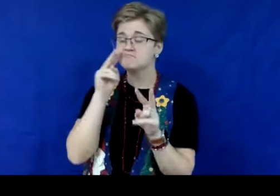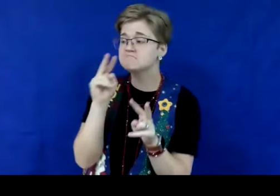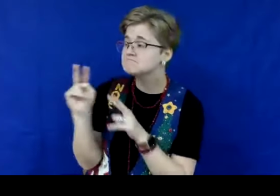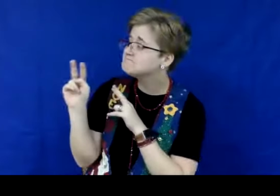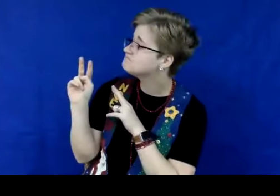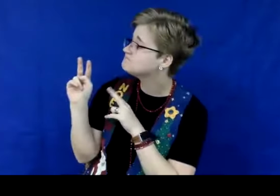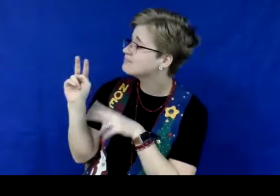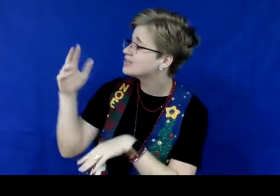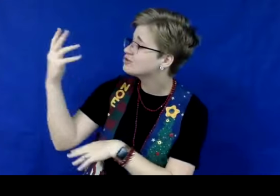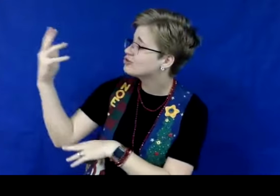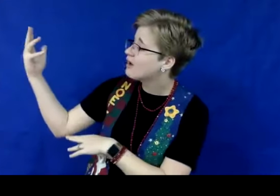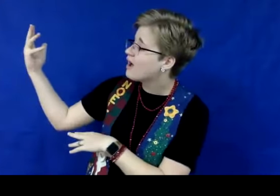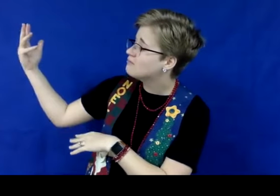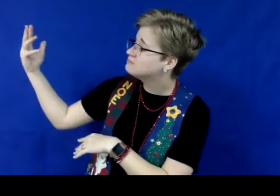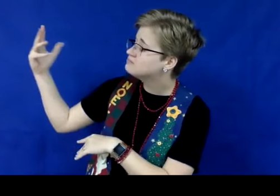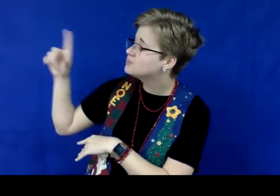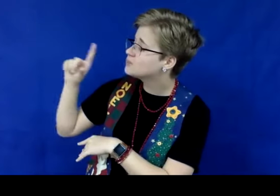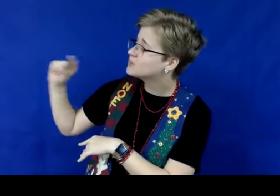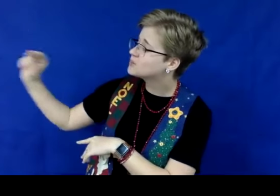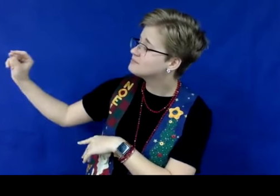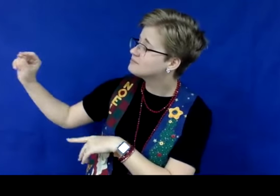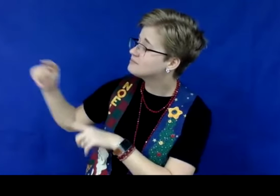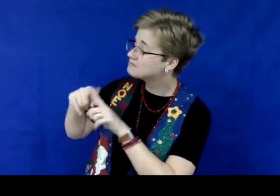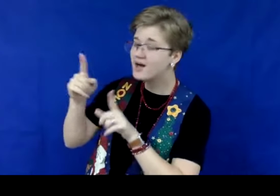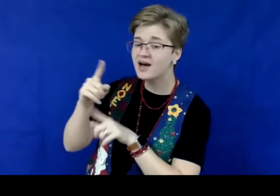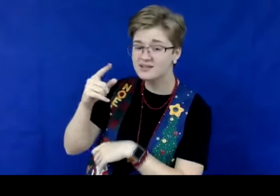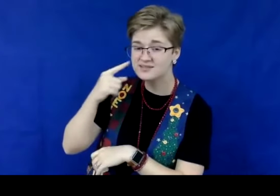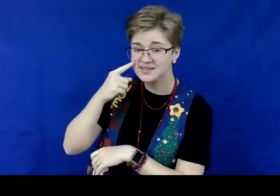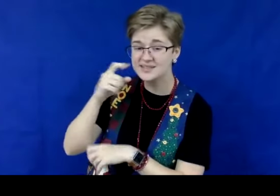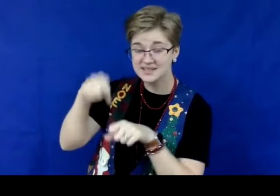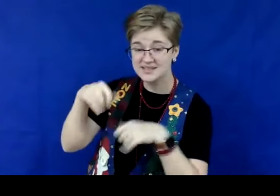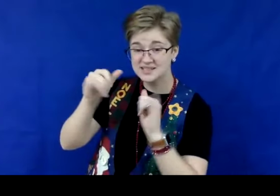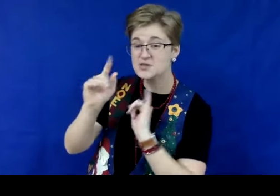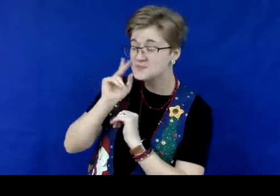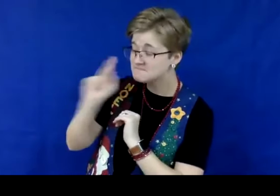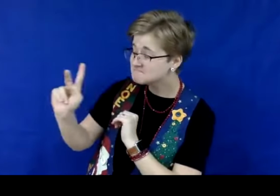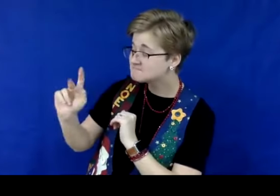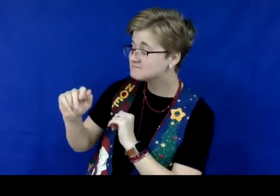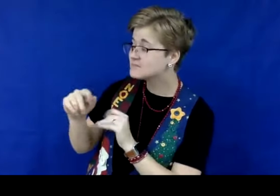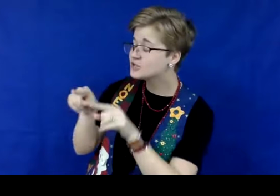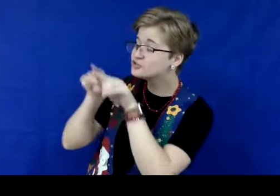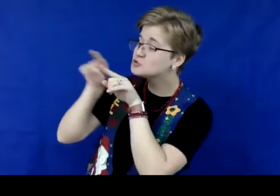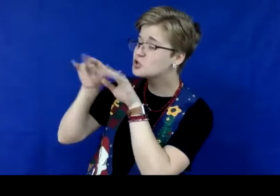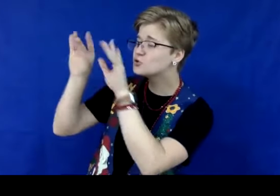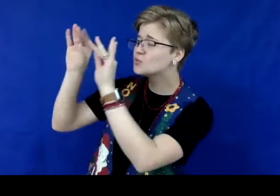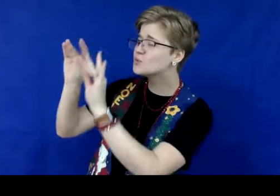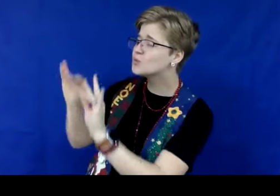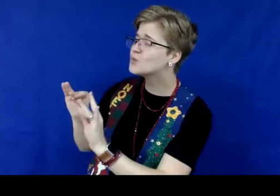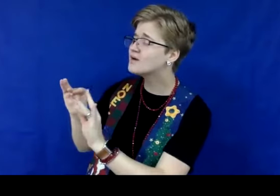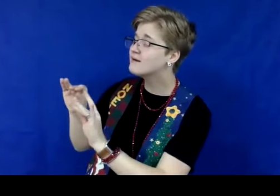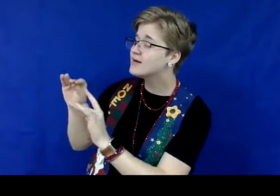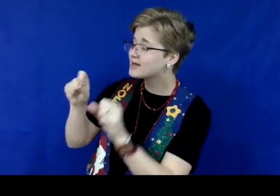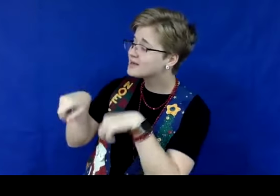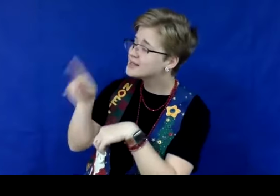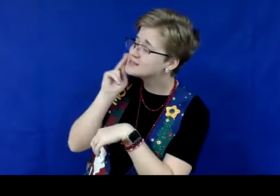itself into the darkness, but I think I can see it still. Stars caught in its branches, and the moon